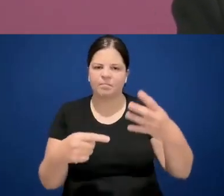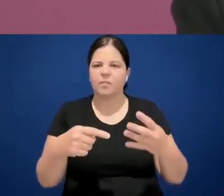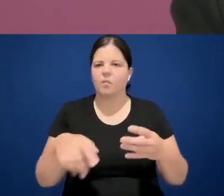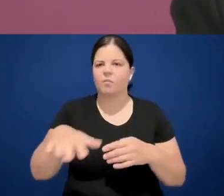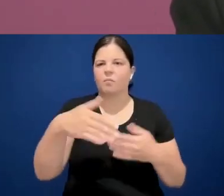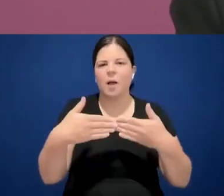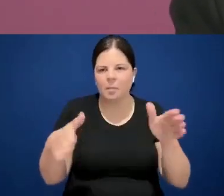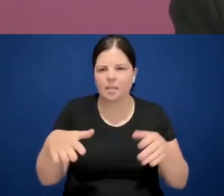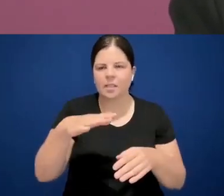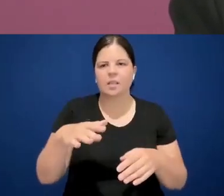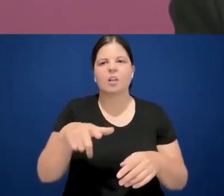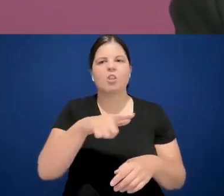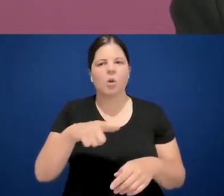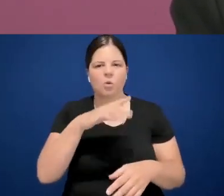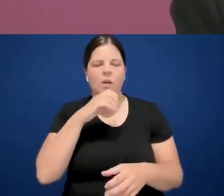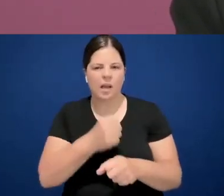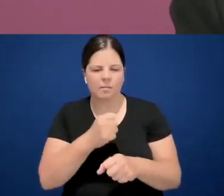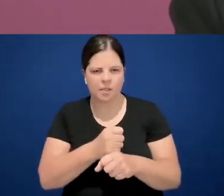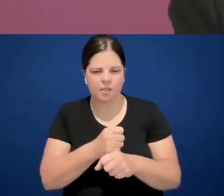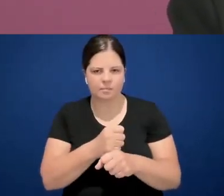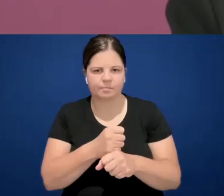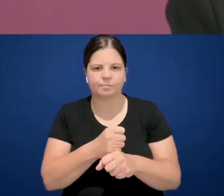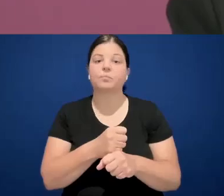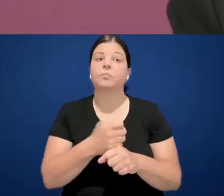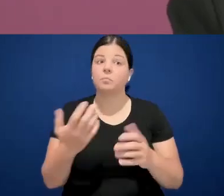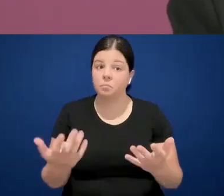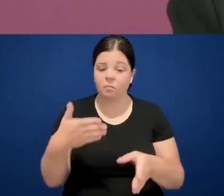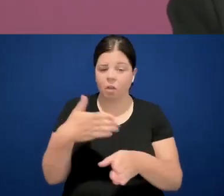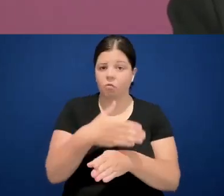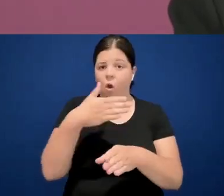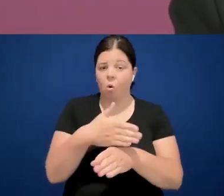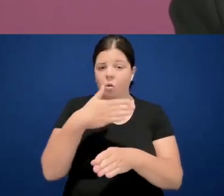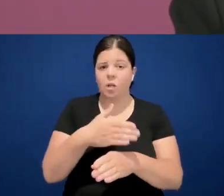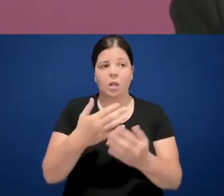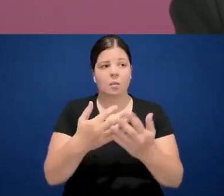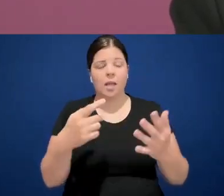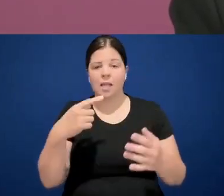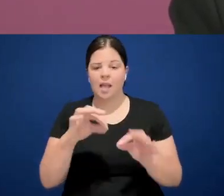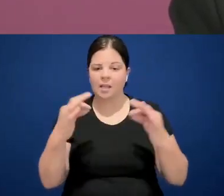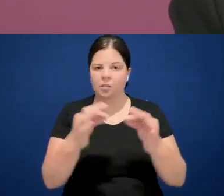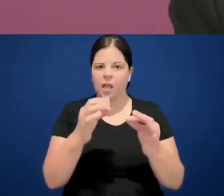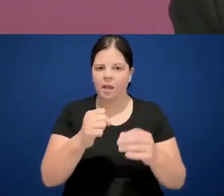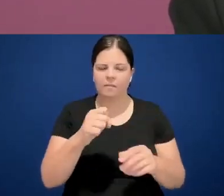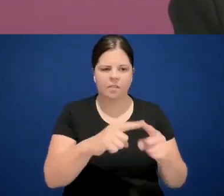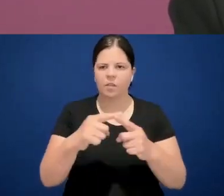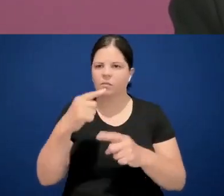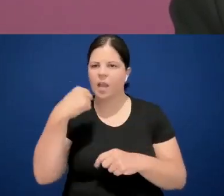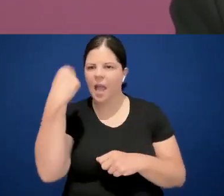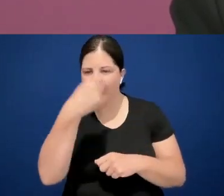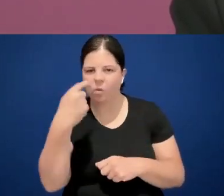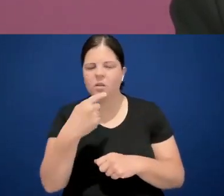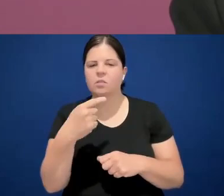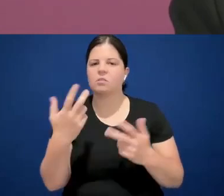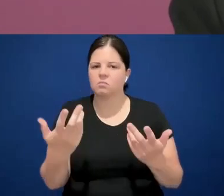perform. To do that role, many of the agencies have powers which they exercise to be able to ensure